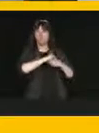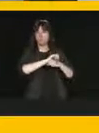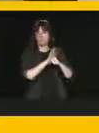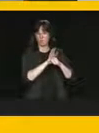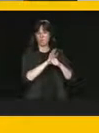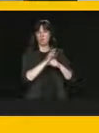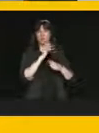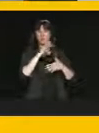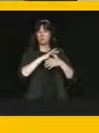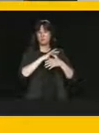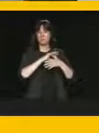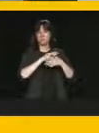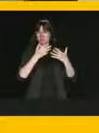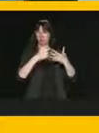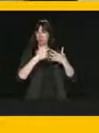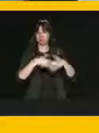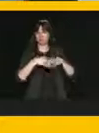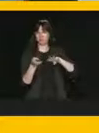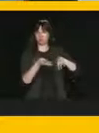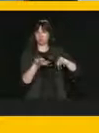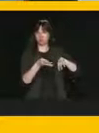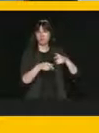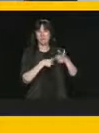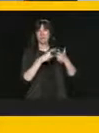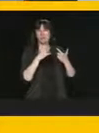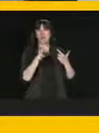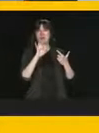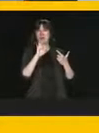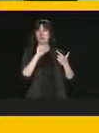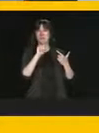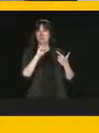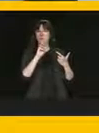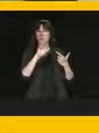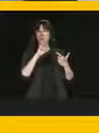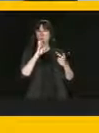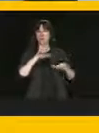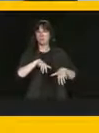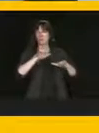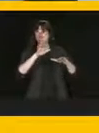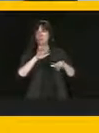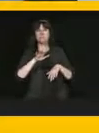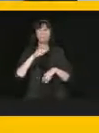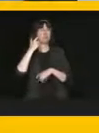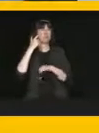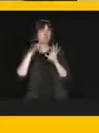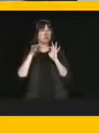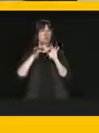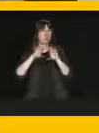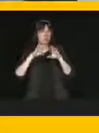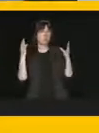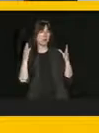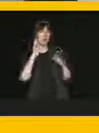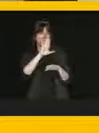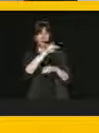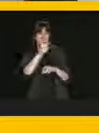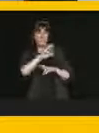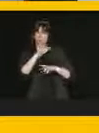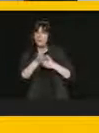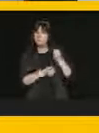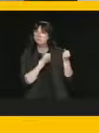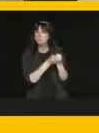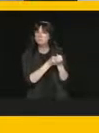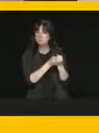of the meatpacking facility there, and now the flooding in Fort Mac. And you said in your opening remarks that your government is ready to help. I'm